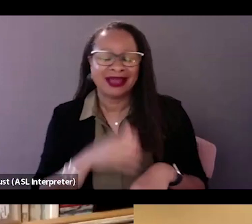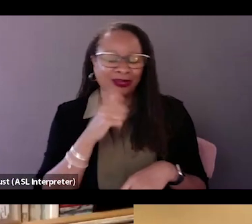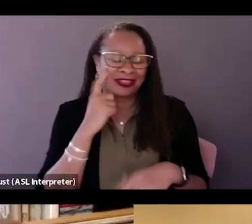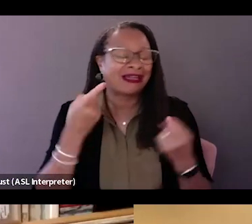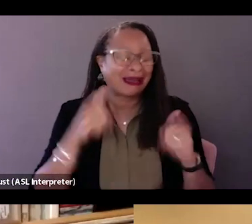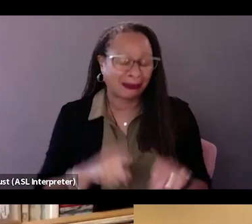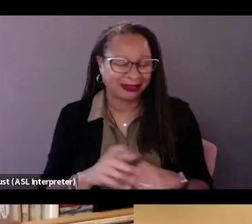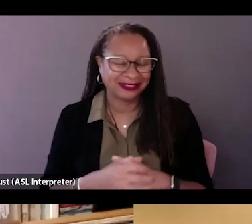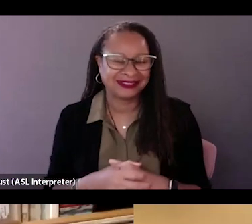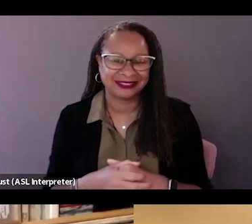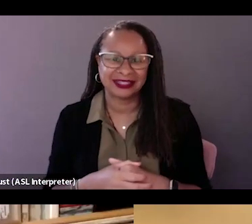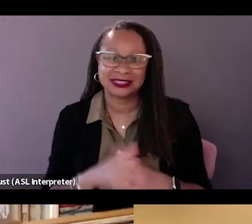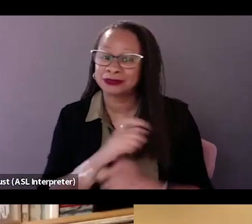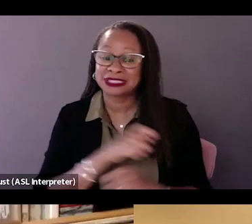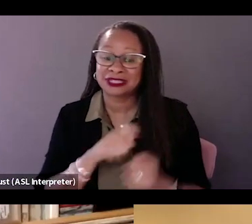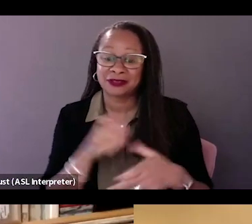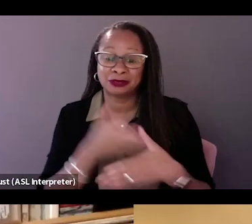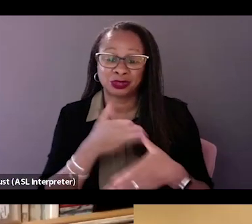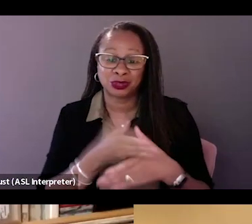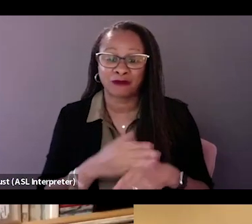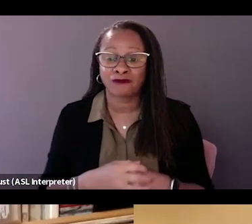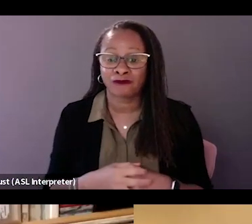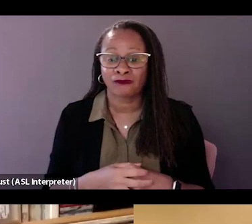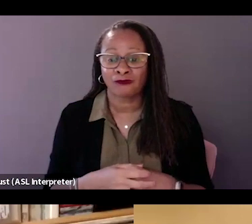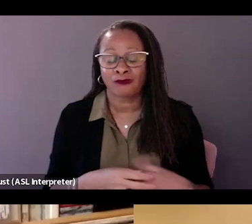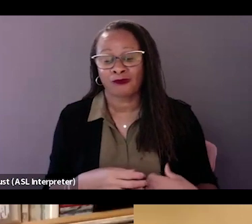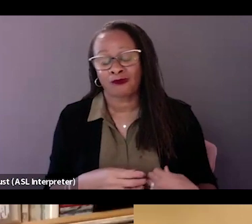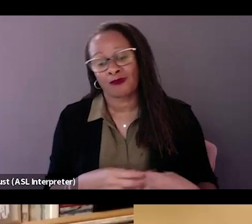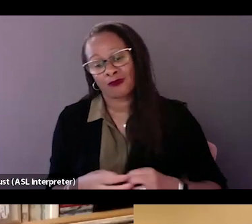happens, especially between